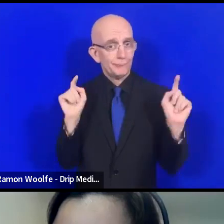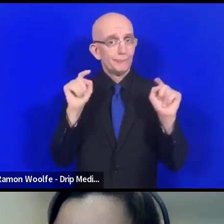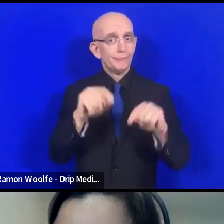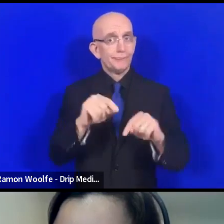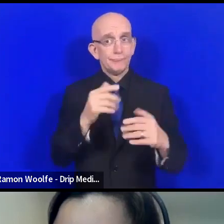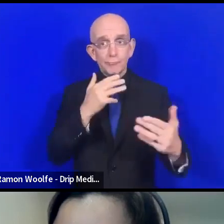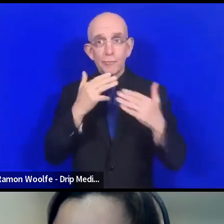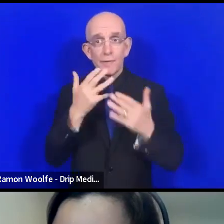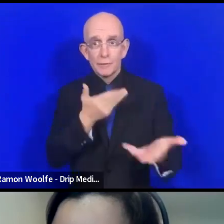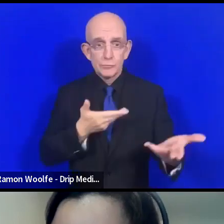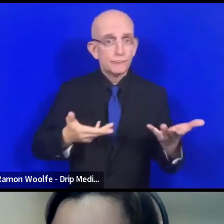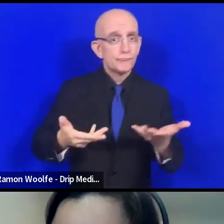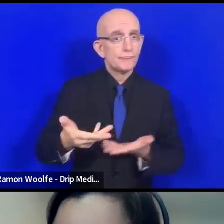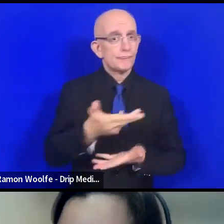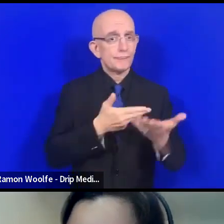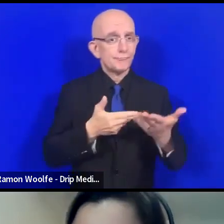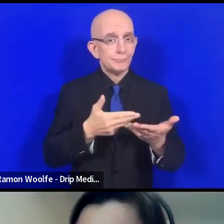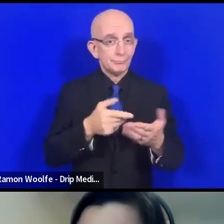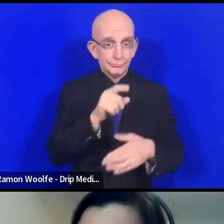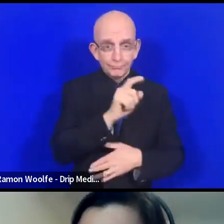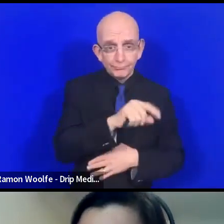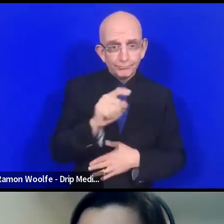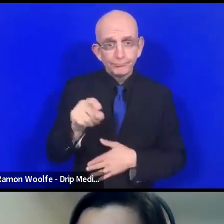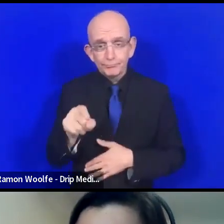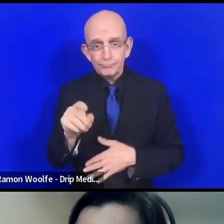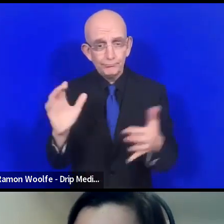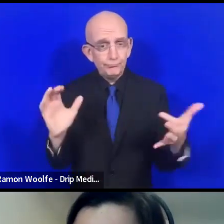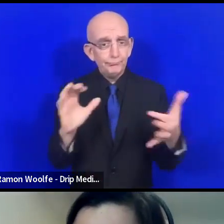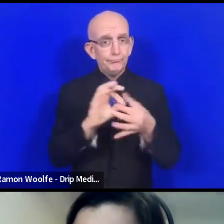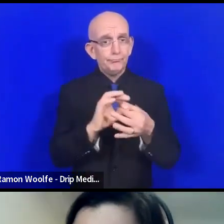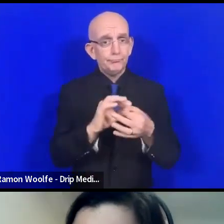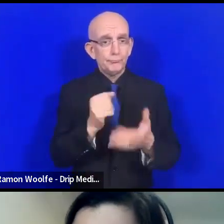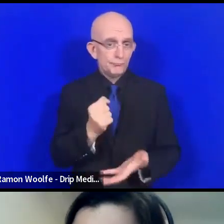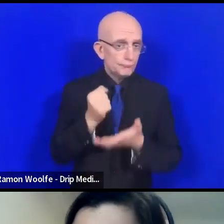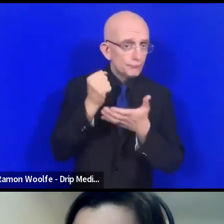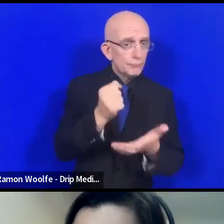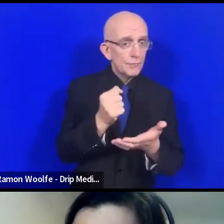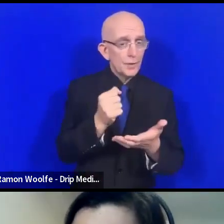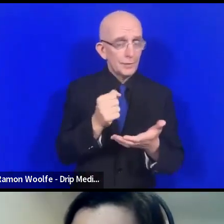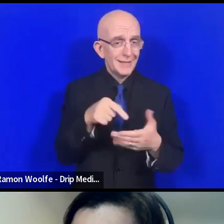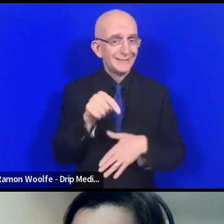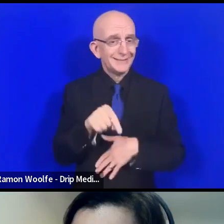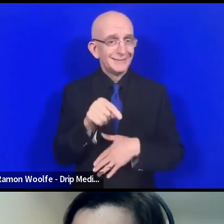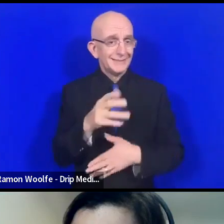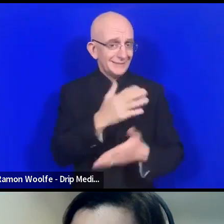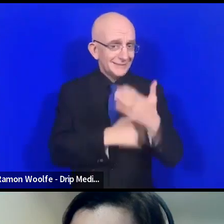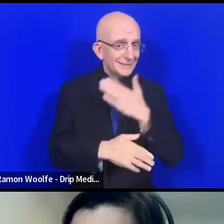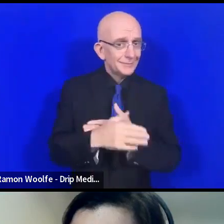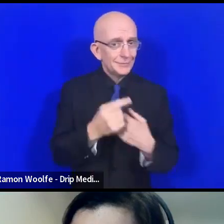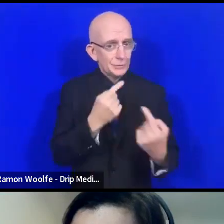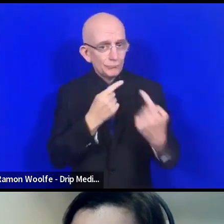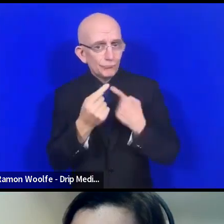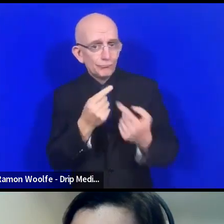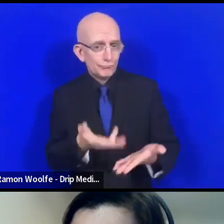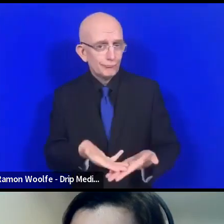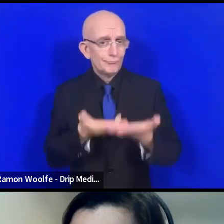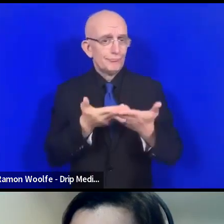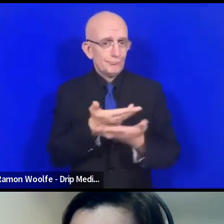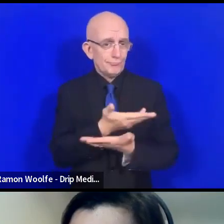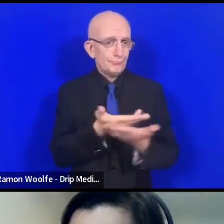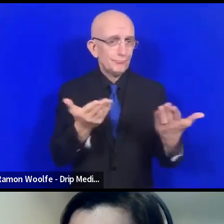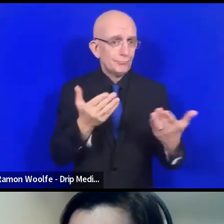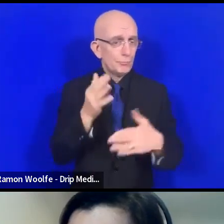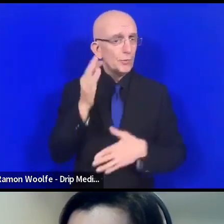to help out with Women Deliver, as well as International Disability Alliance, Sight Savers, CREA, and Disability